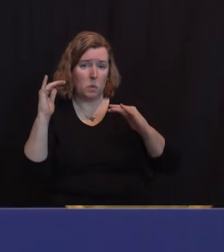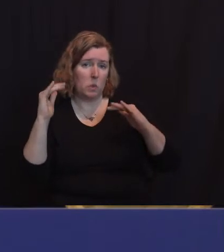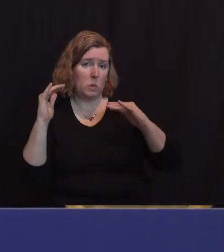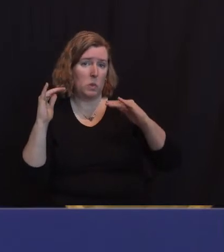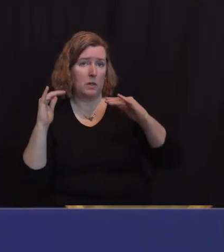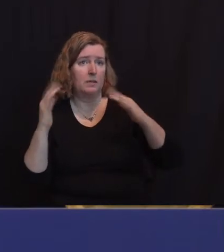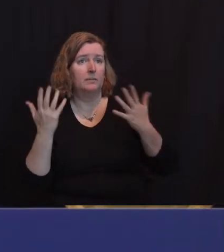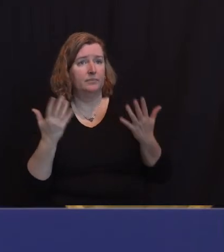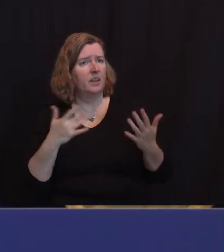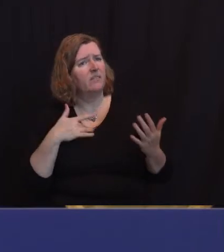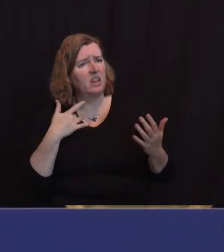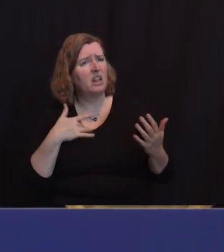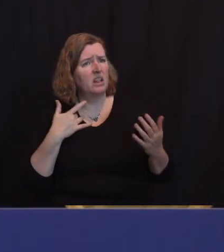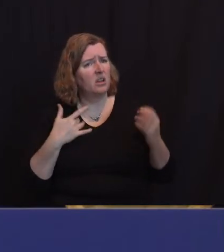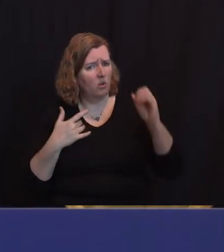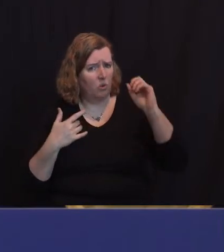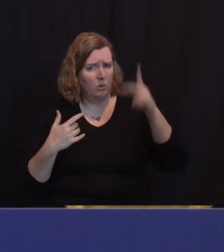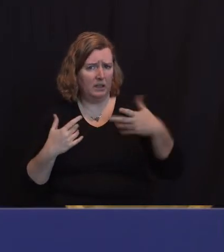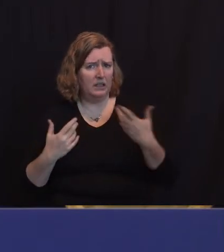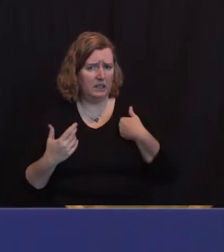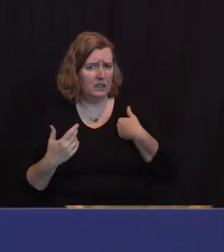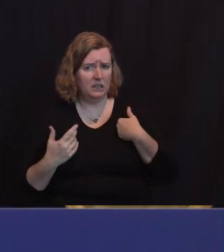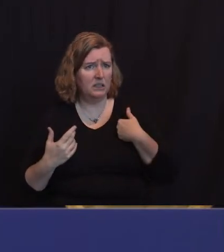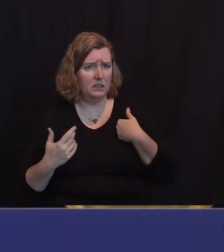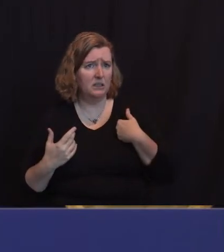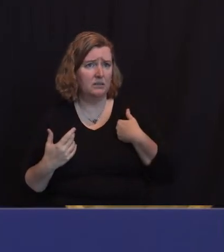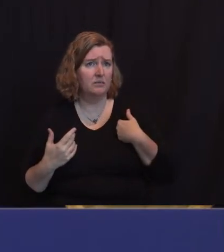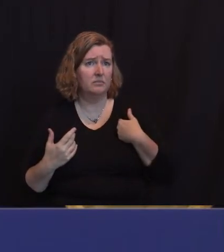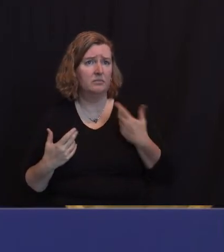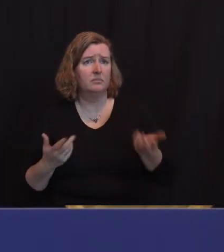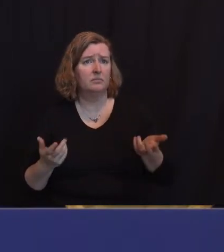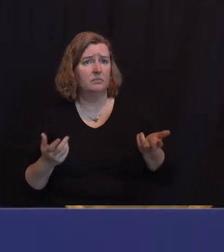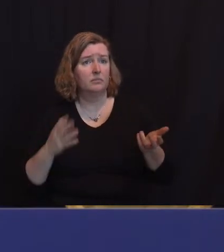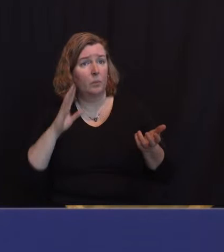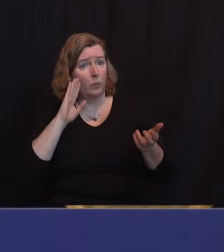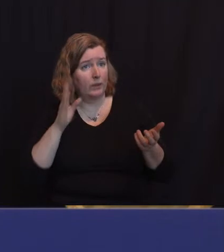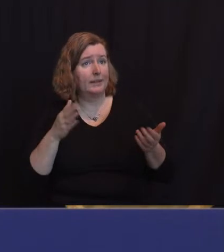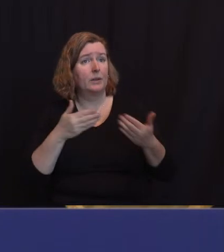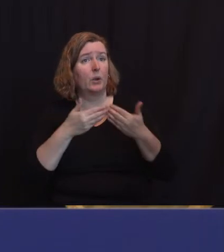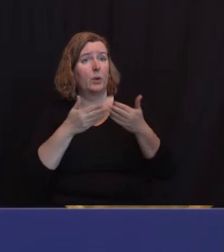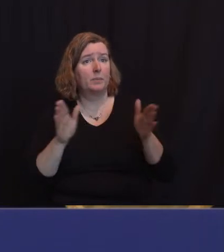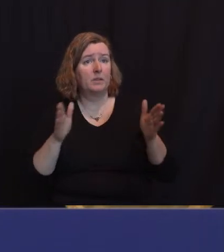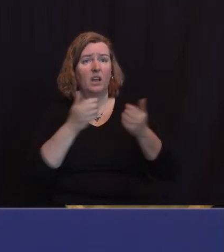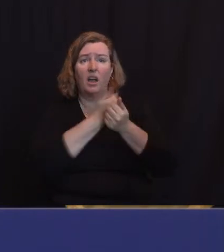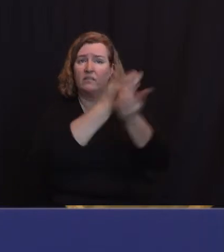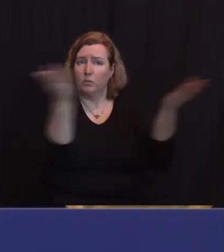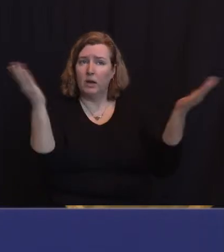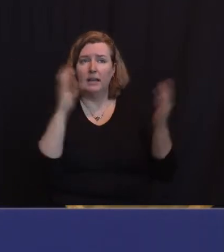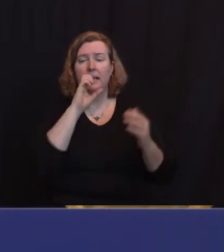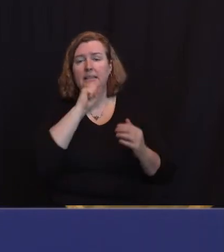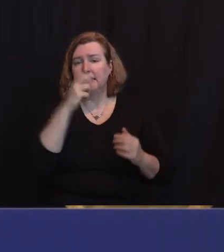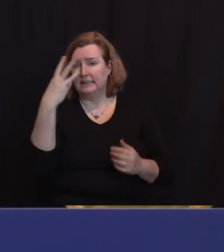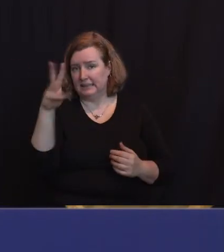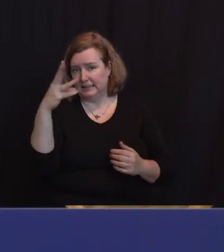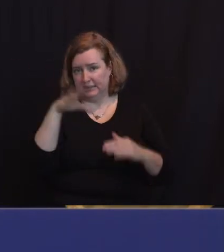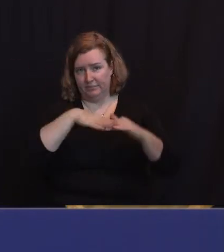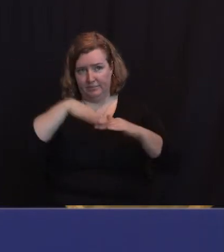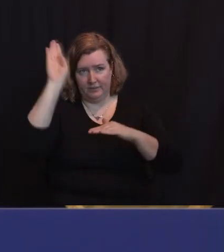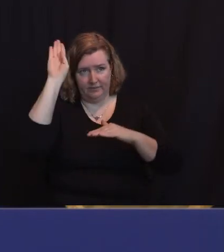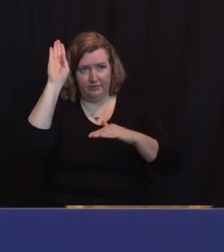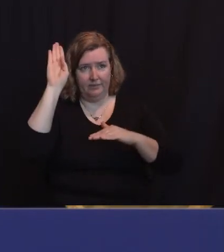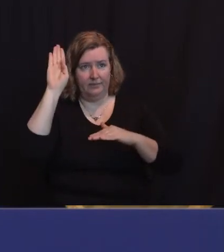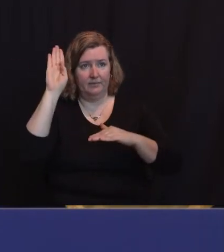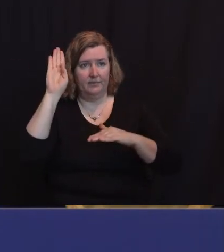feels so far so good. We're going to open up again to everybody 16 and up a week from